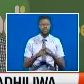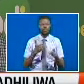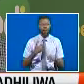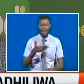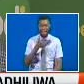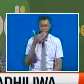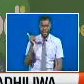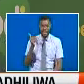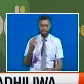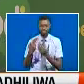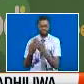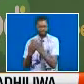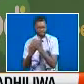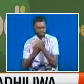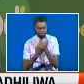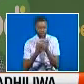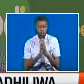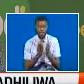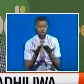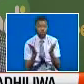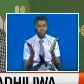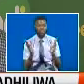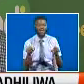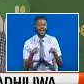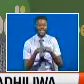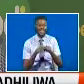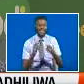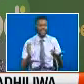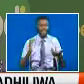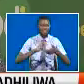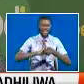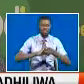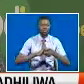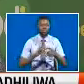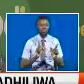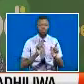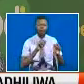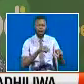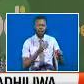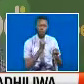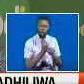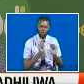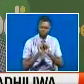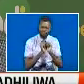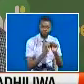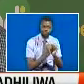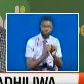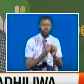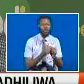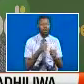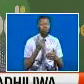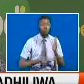better partnership with you as a federation. We are here to work with you together, whatever you will bring on